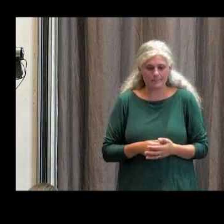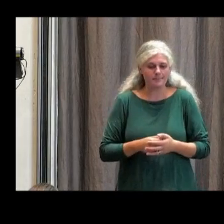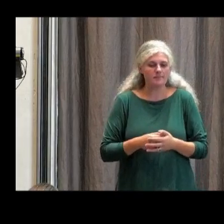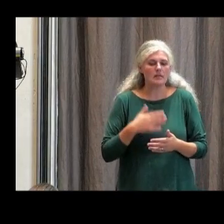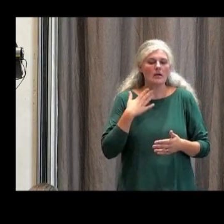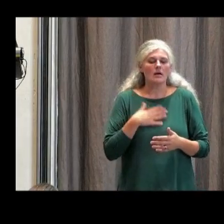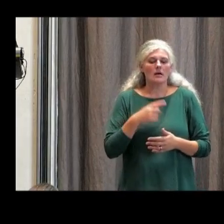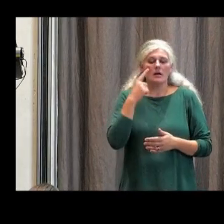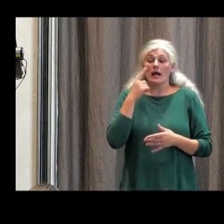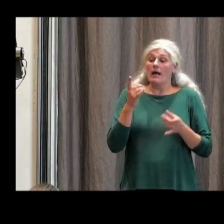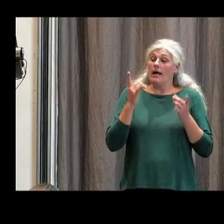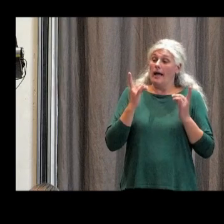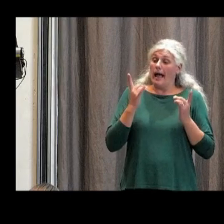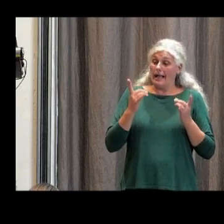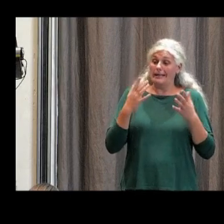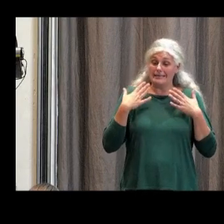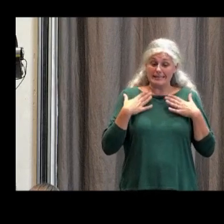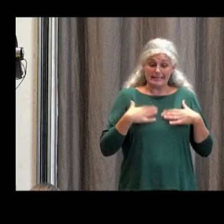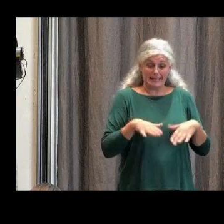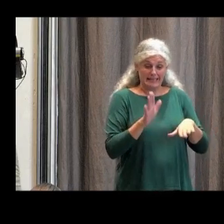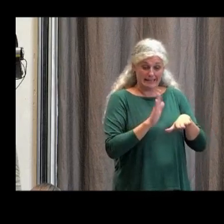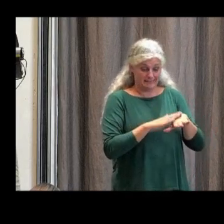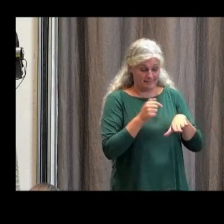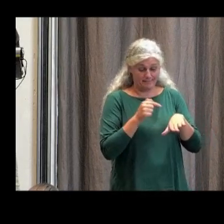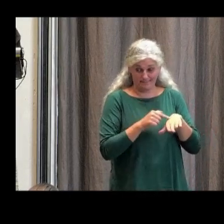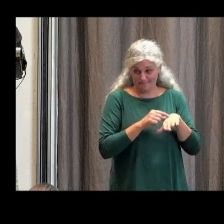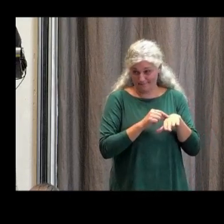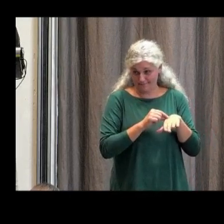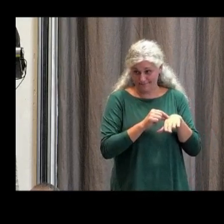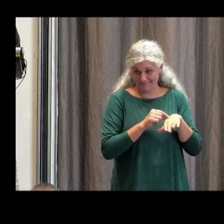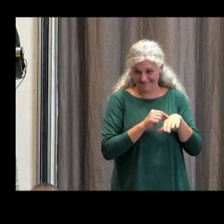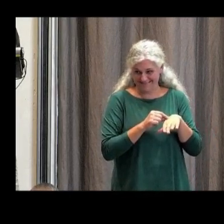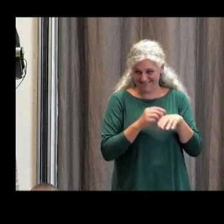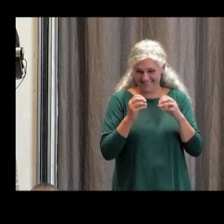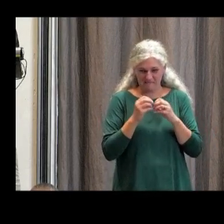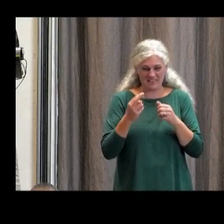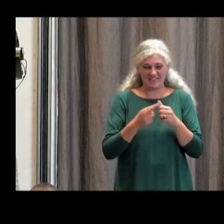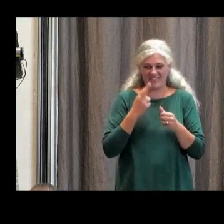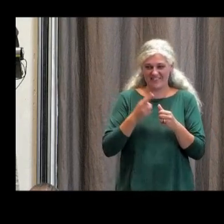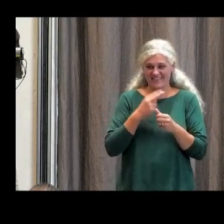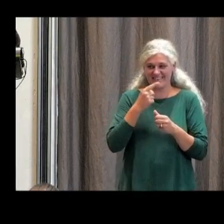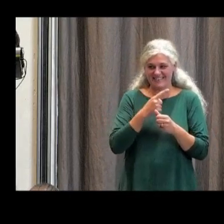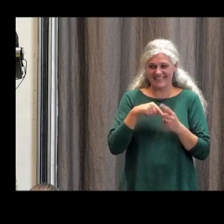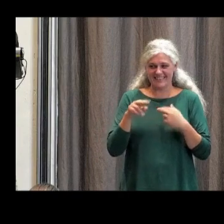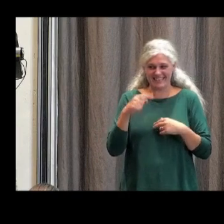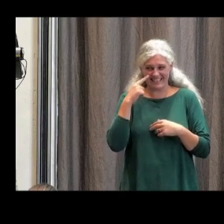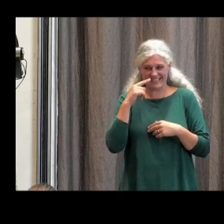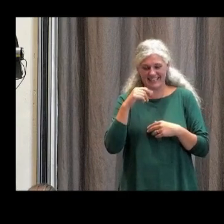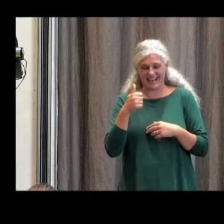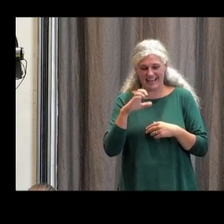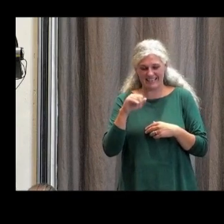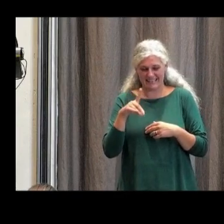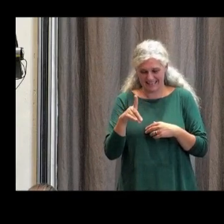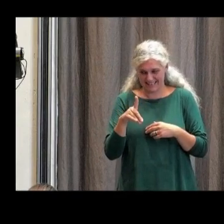just looking at healthy skin for a minute, I mentioned already that we see acids, we